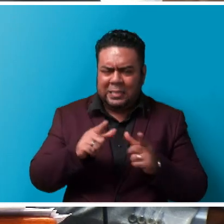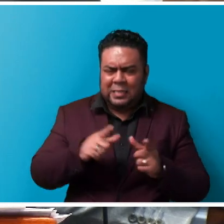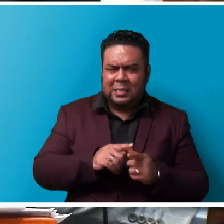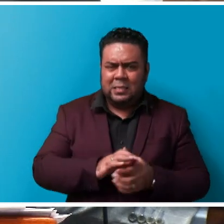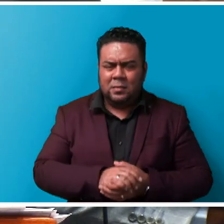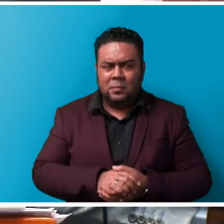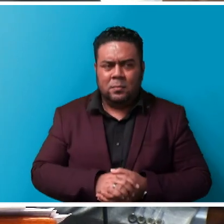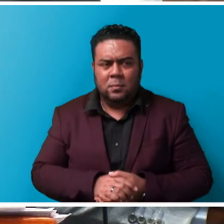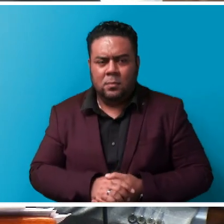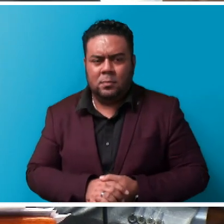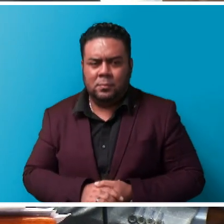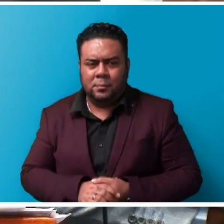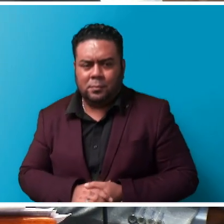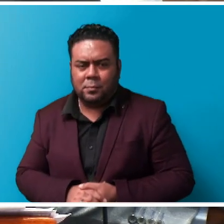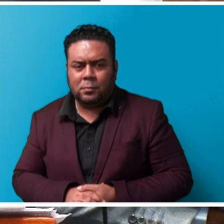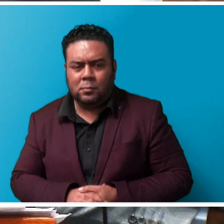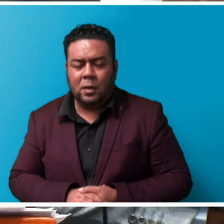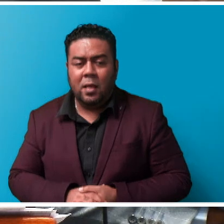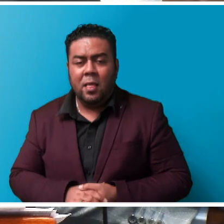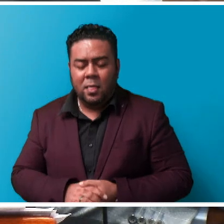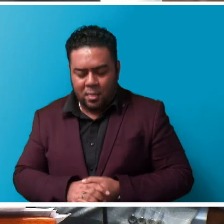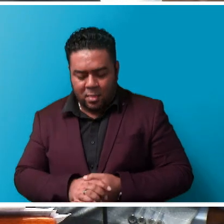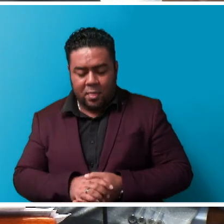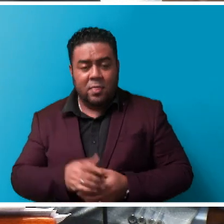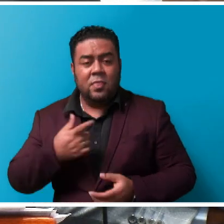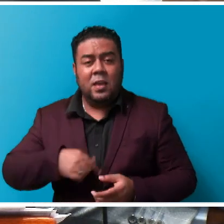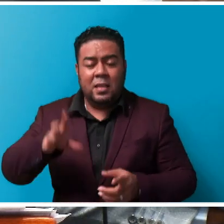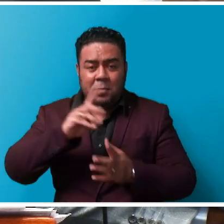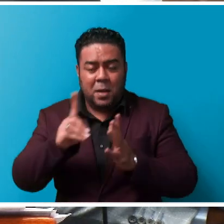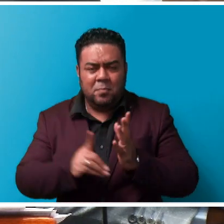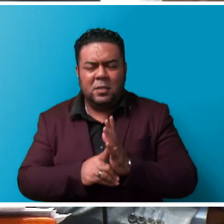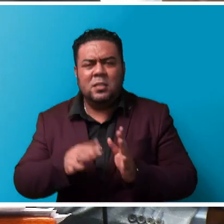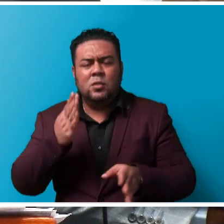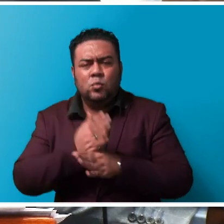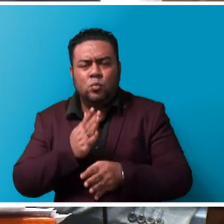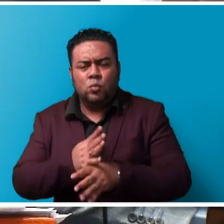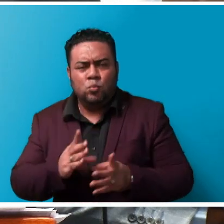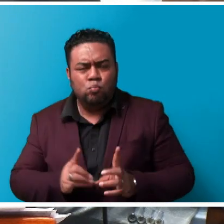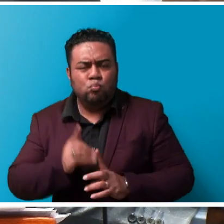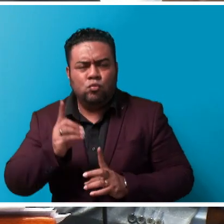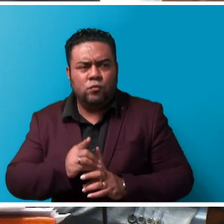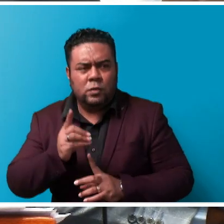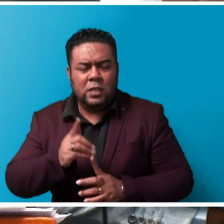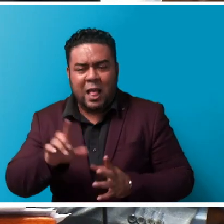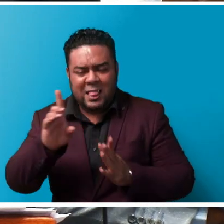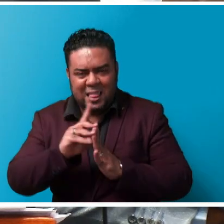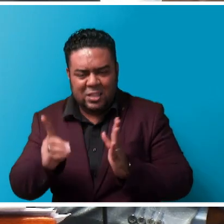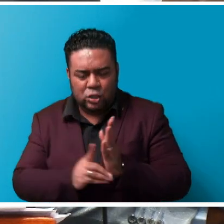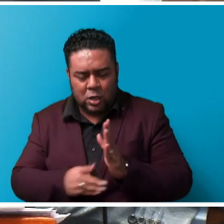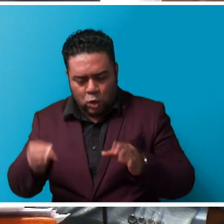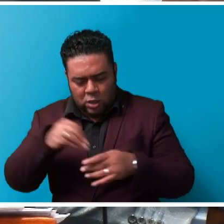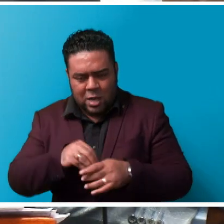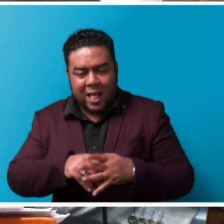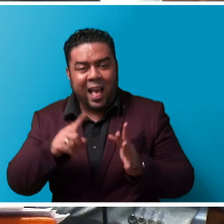sir, the department is currently improving its digital or internal IT